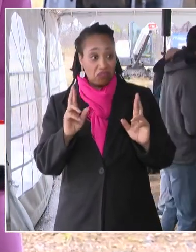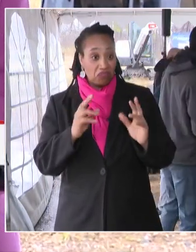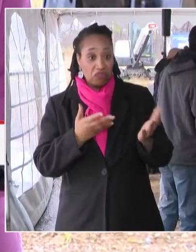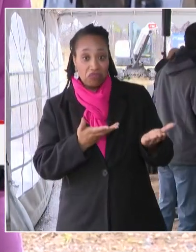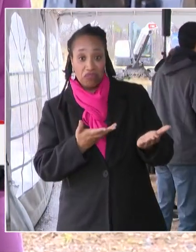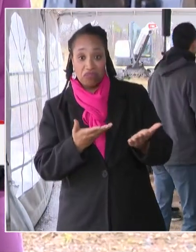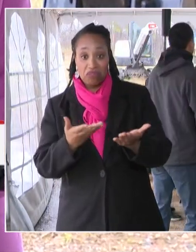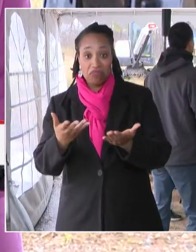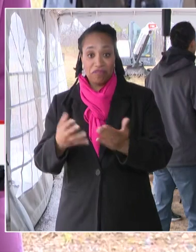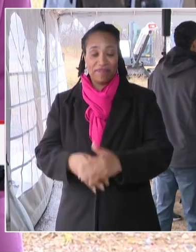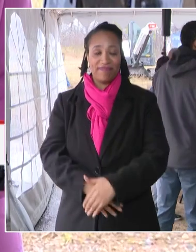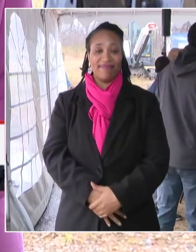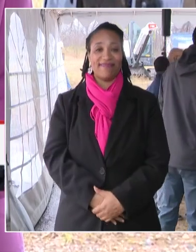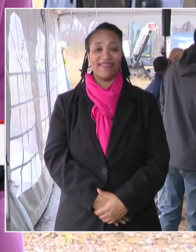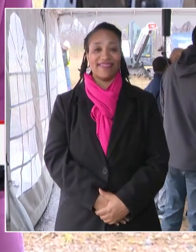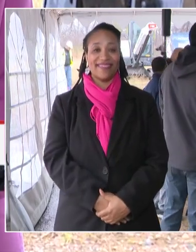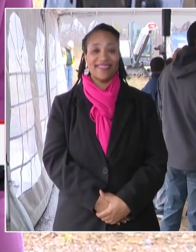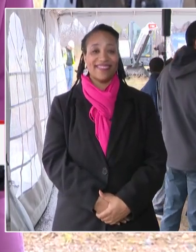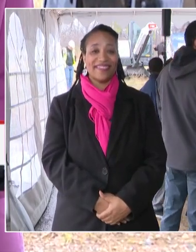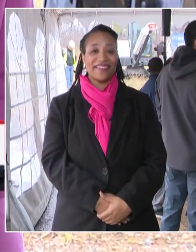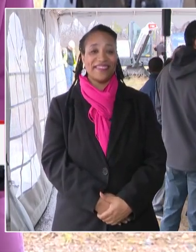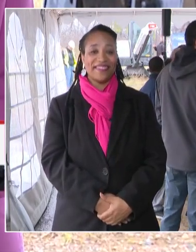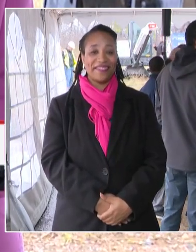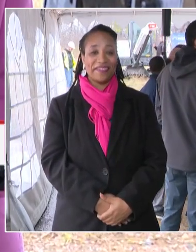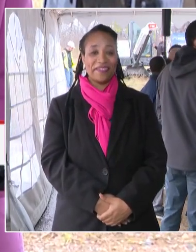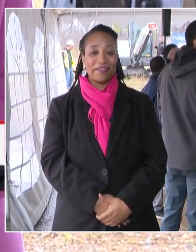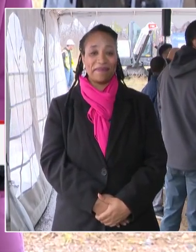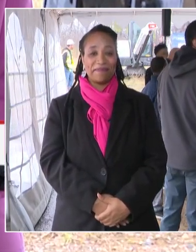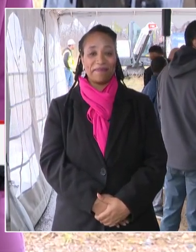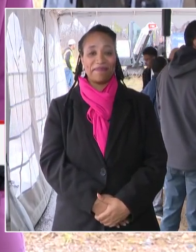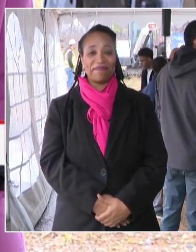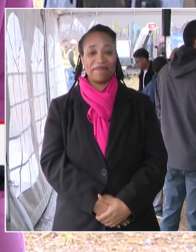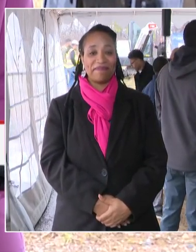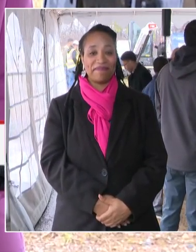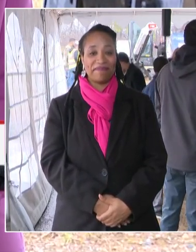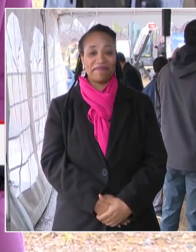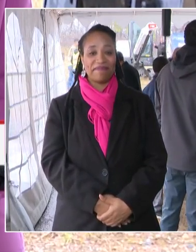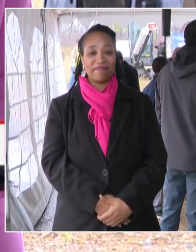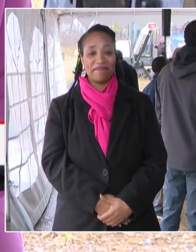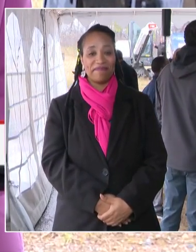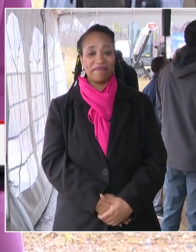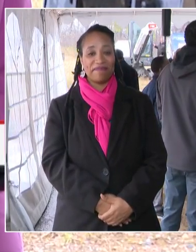Yes. Go ahead, Tom. Go ahead.